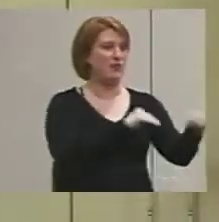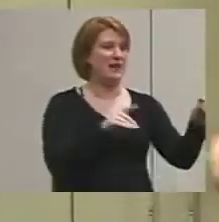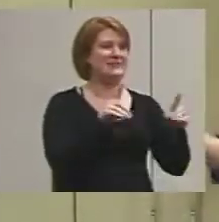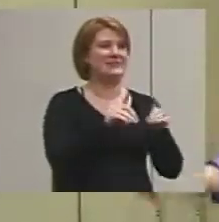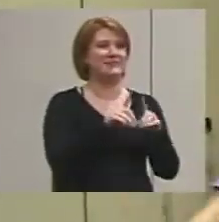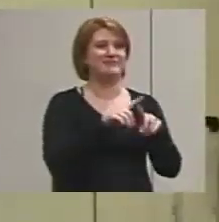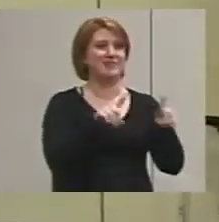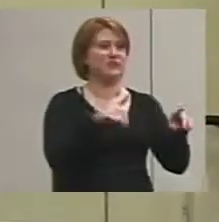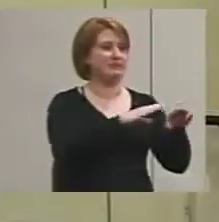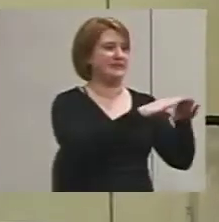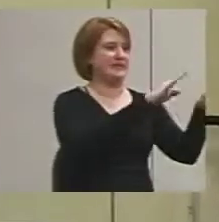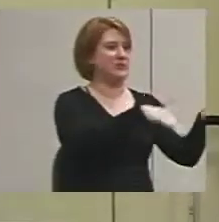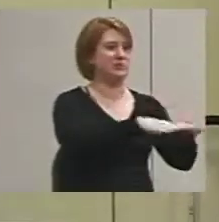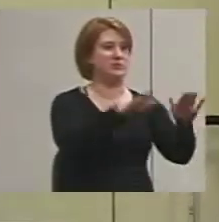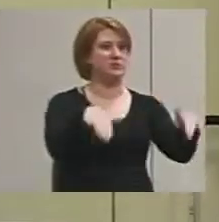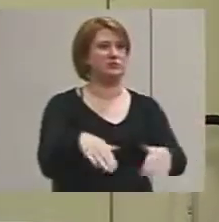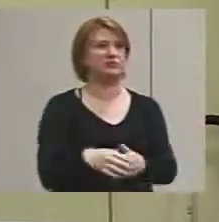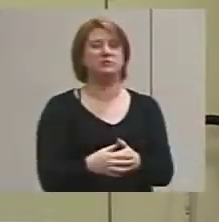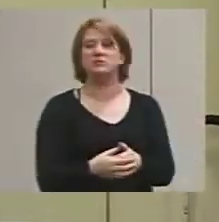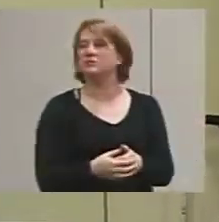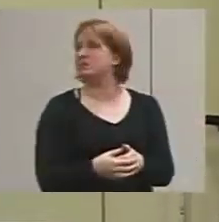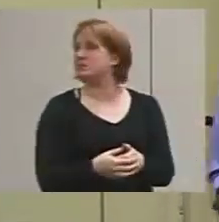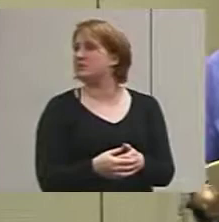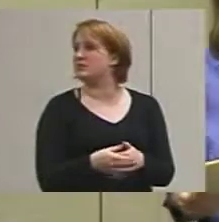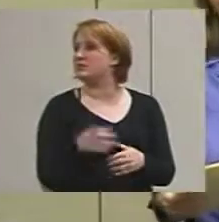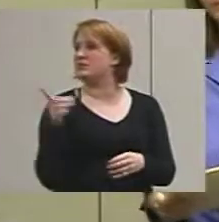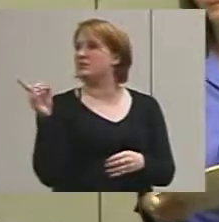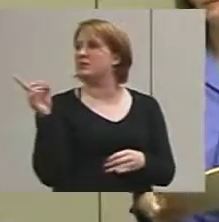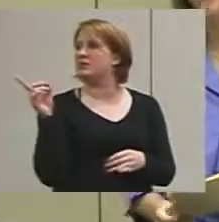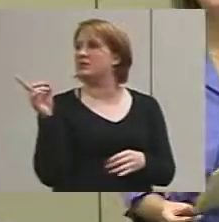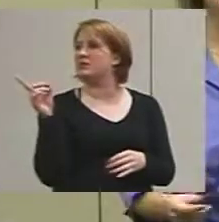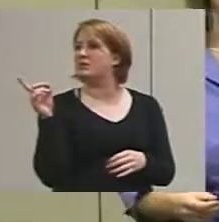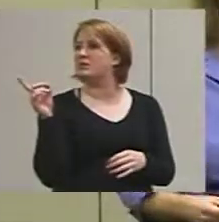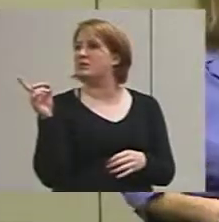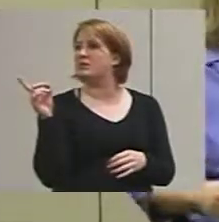and you've got what?